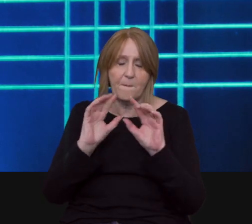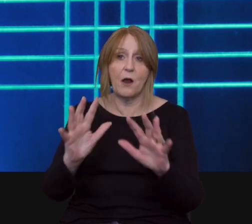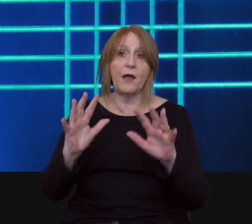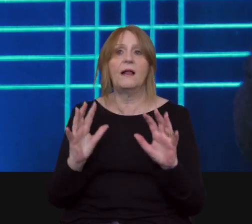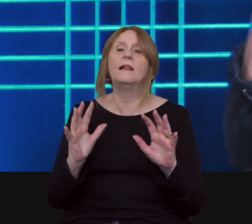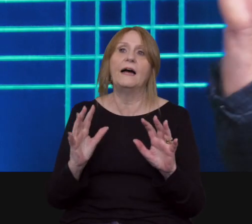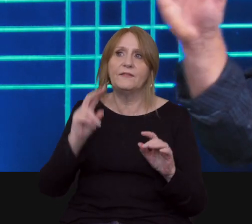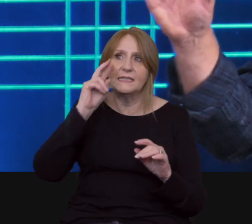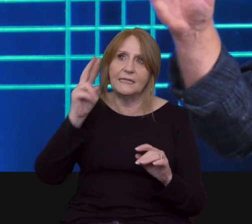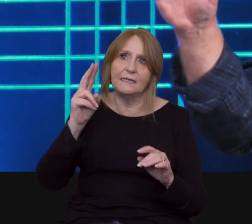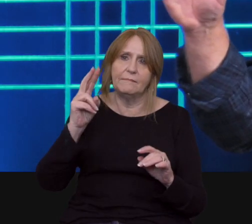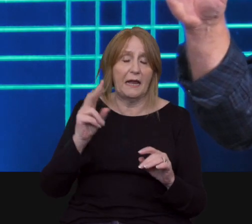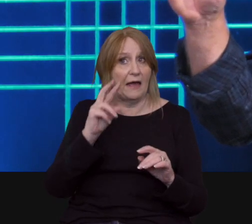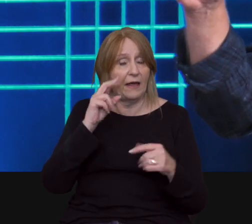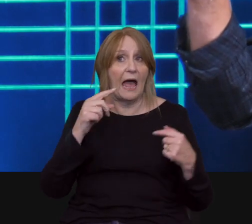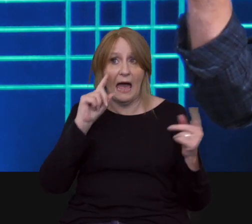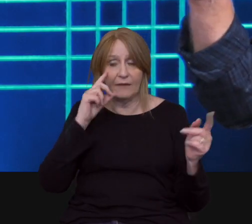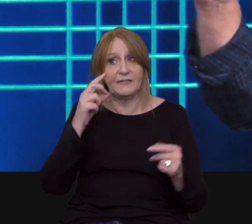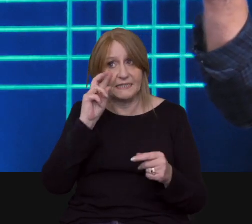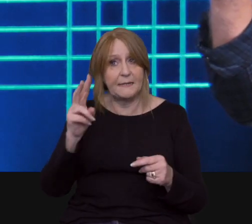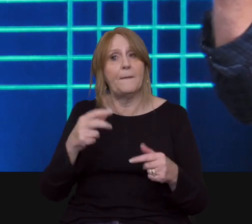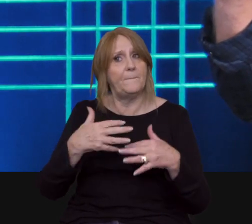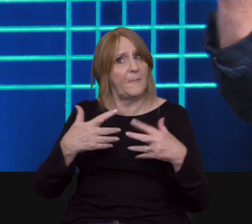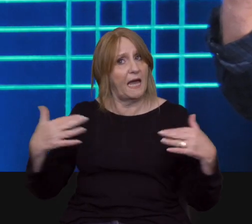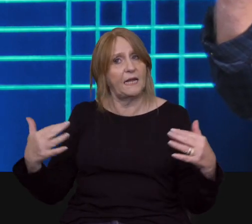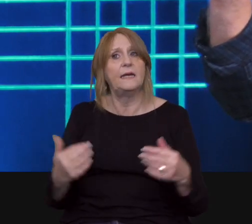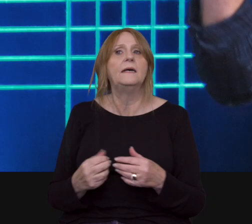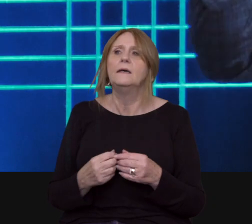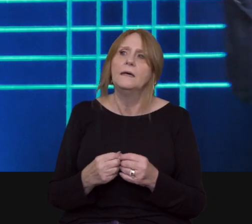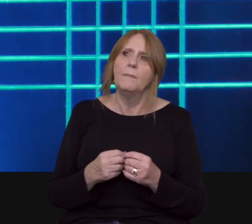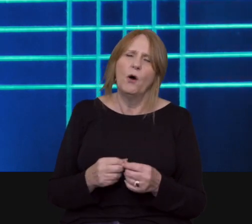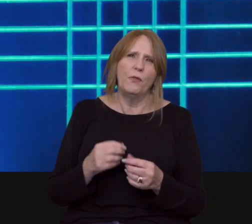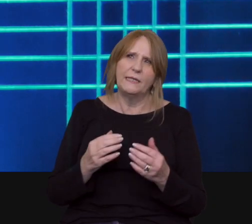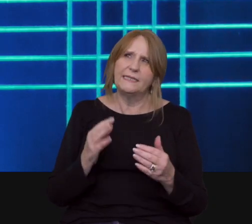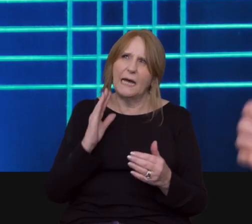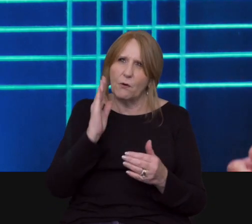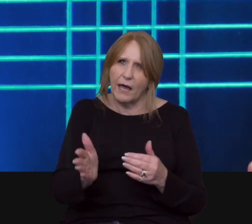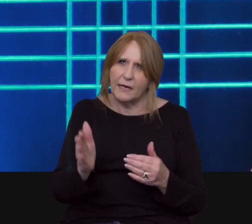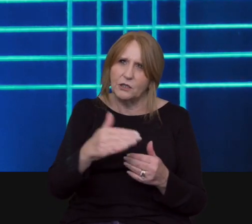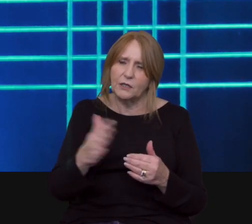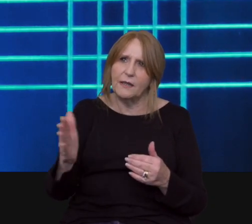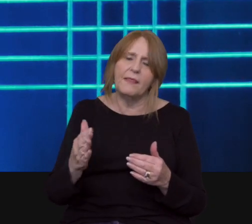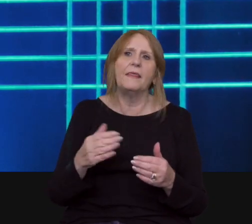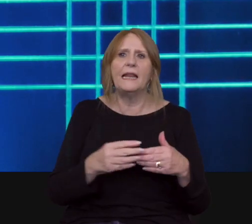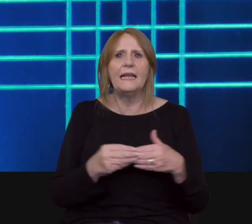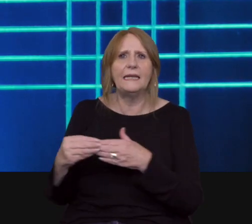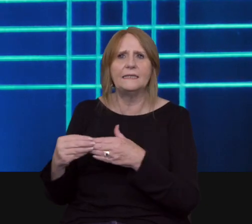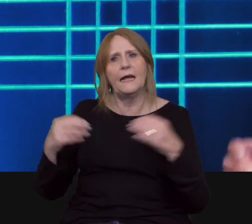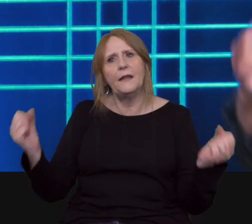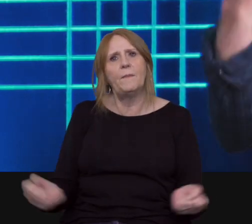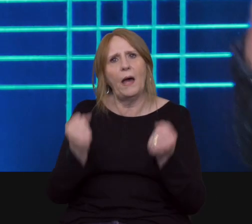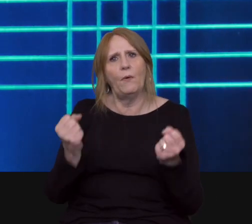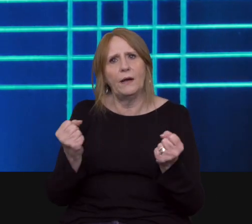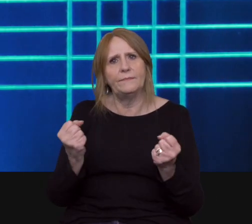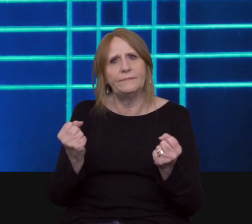Spirit. Every breakthrough that we had was the direction, the leading, and the power of the Holy Spirit. God did